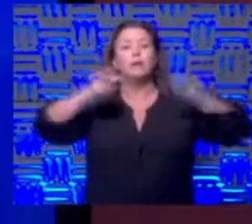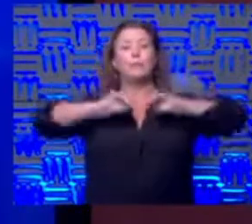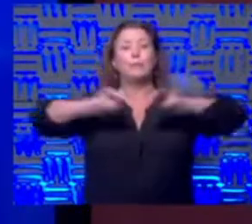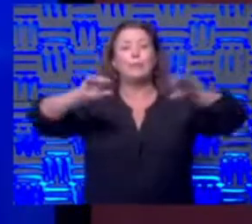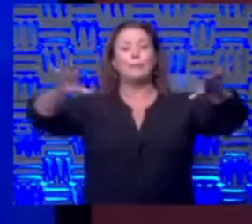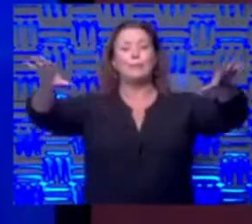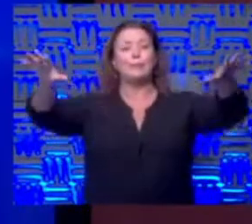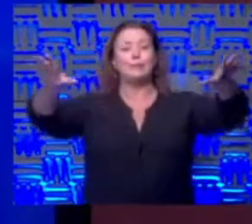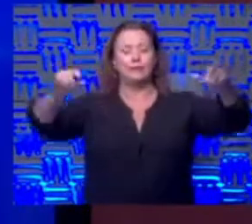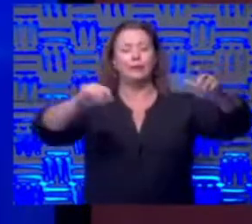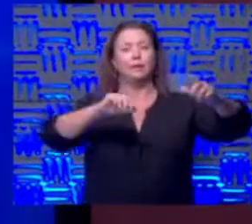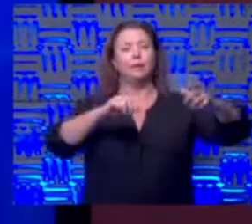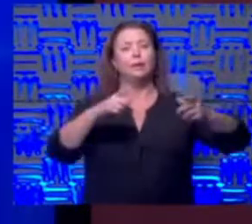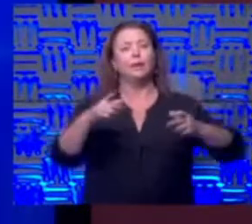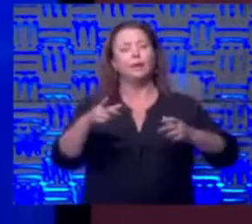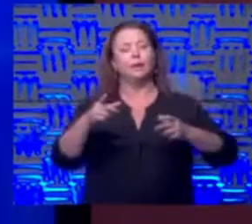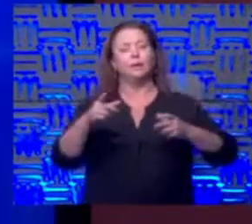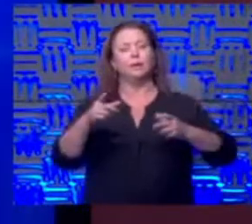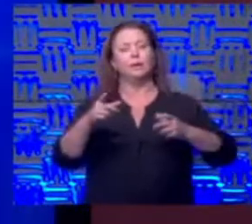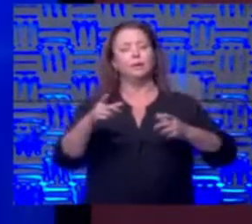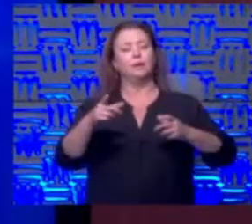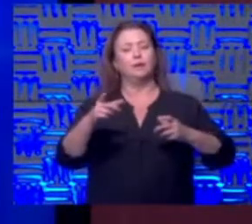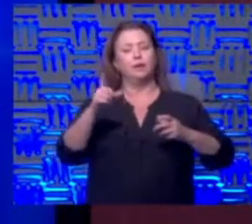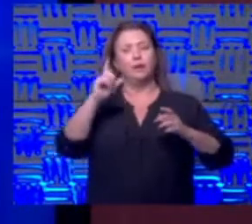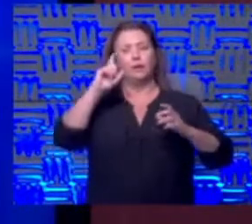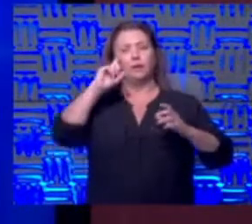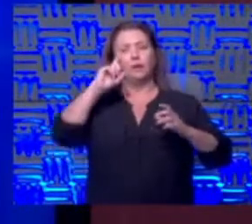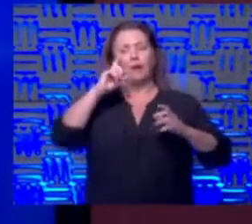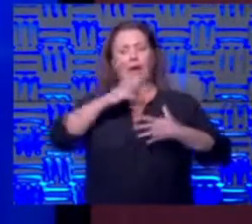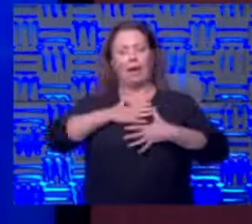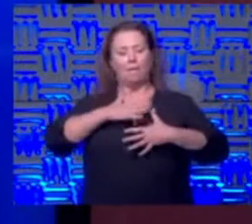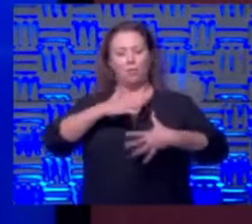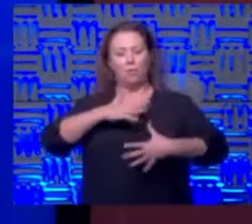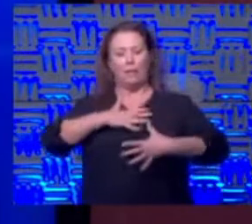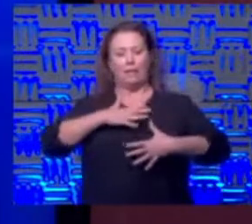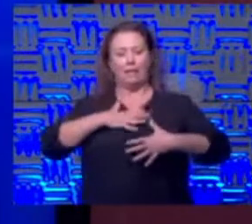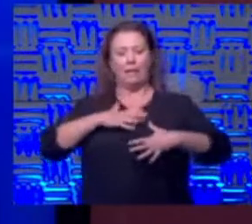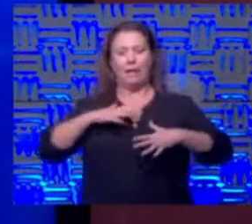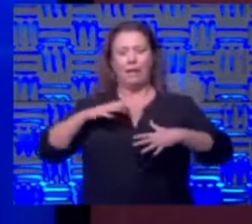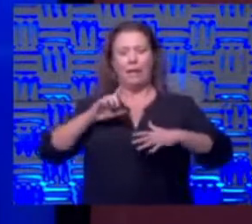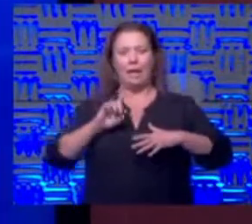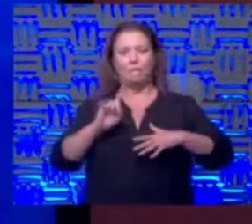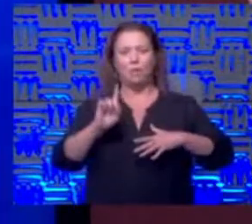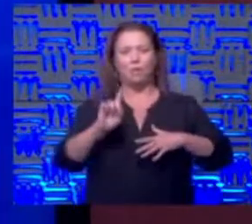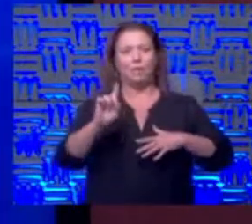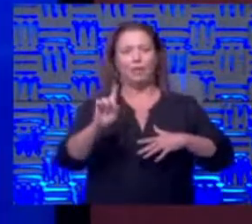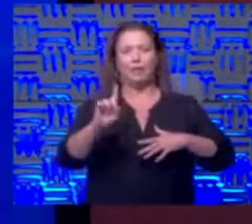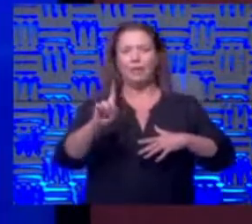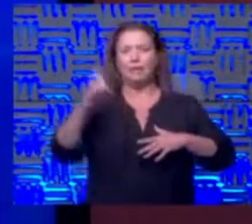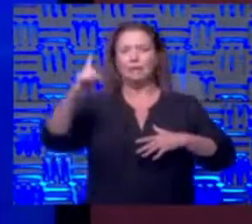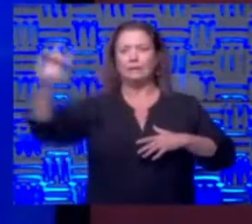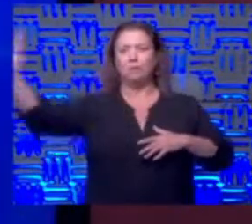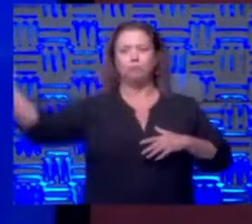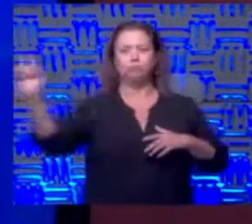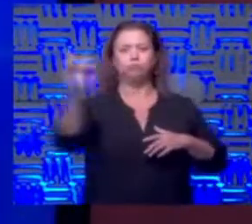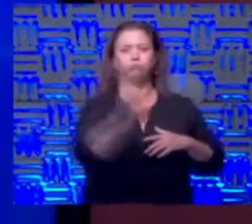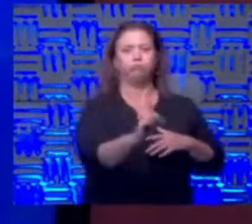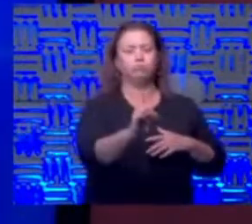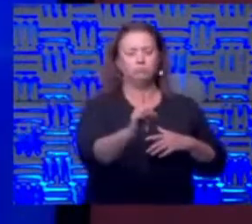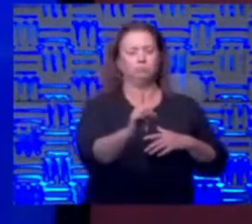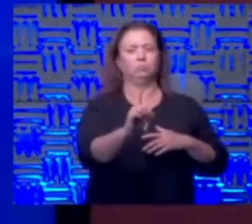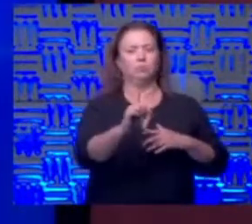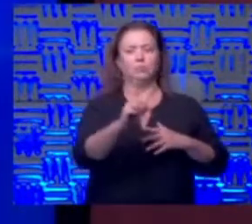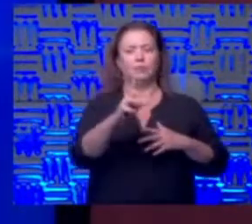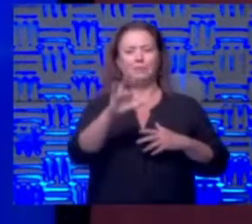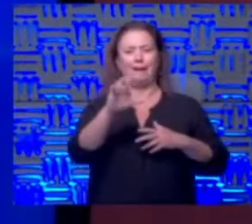away or disperse it. And then all you have to do is think, I'm breathing and I'm moving, and I take another few steps and somebody walks right through my breath cloud. Well,